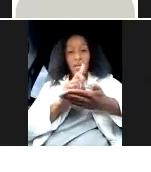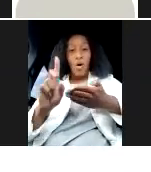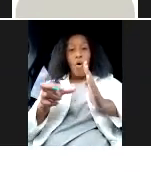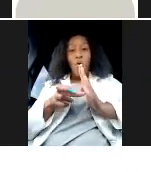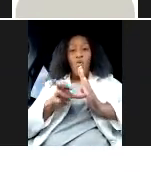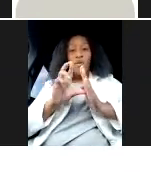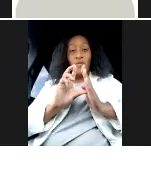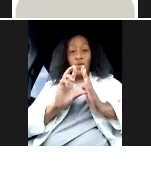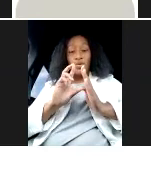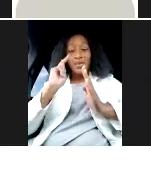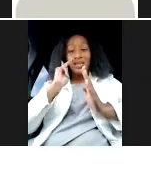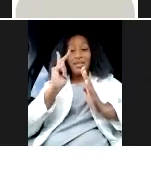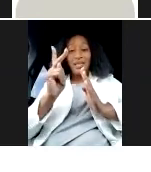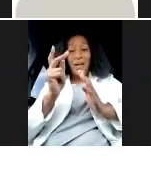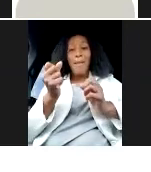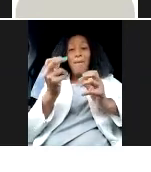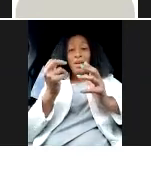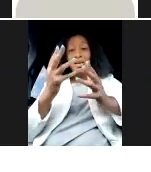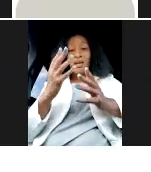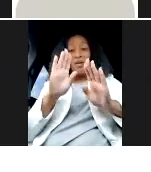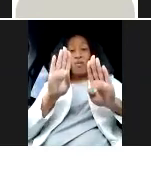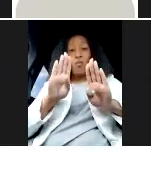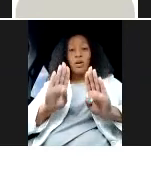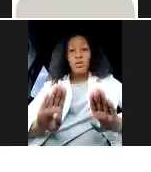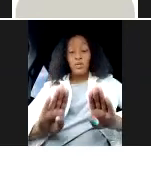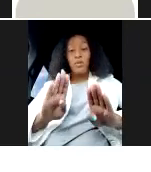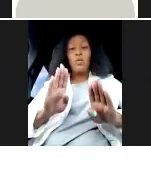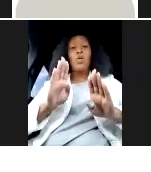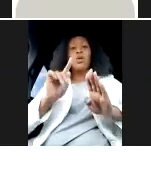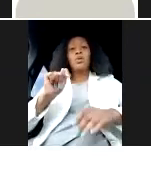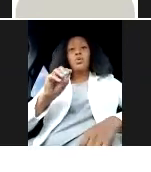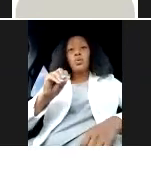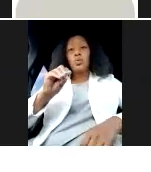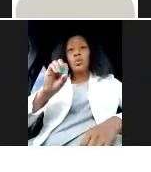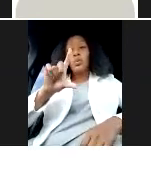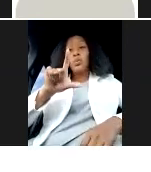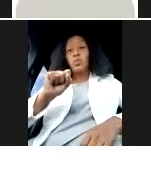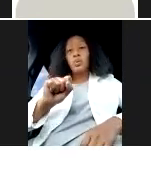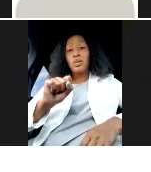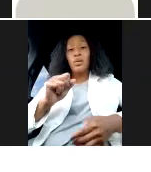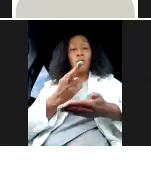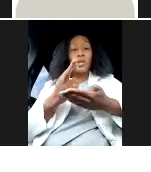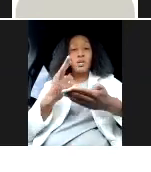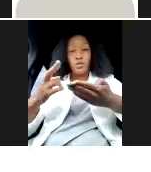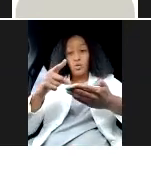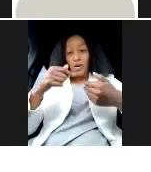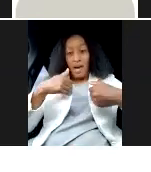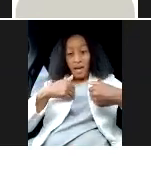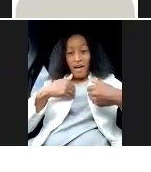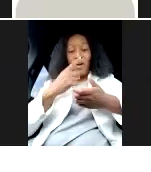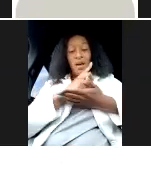great tools and resources you have beyond the items that I put in each weekly overview.